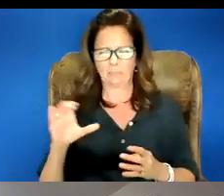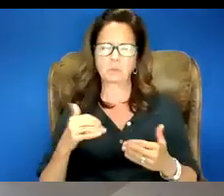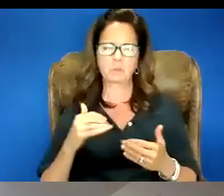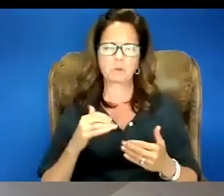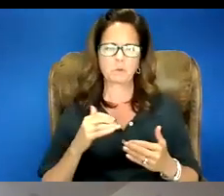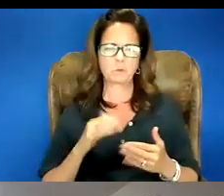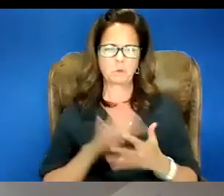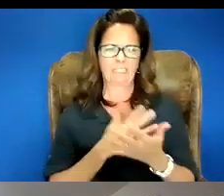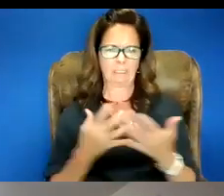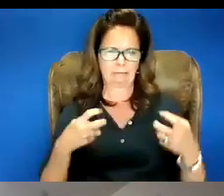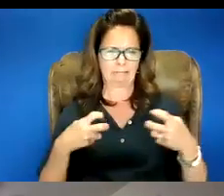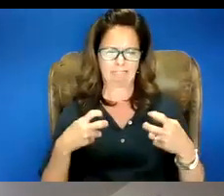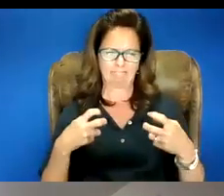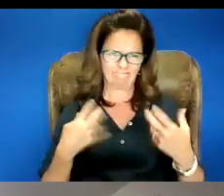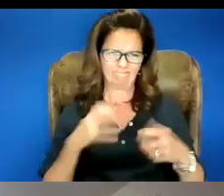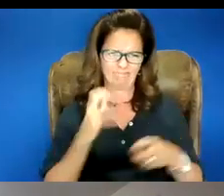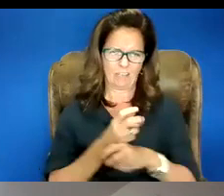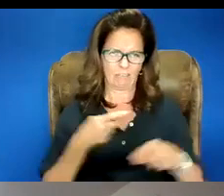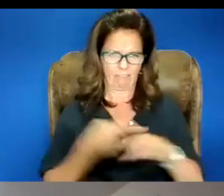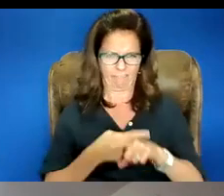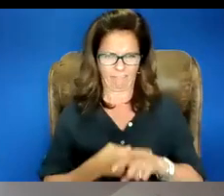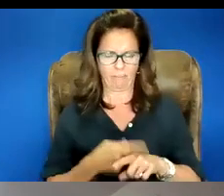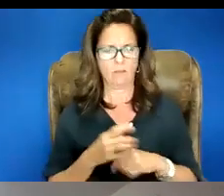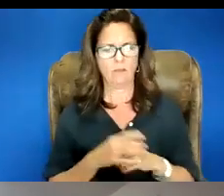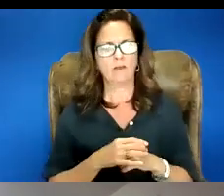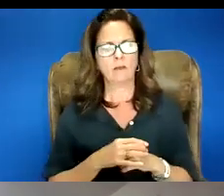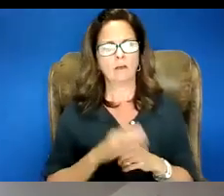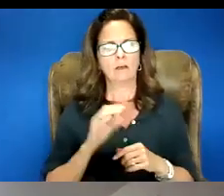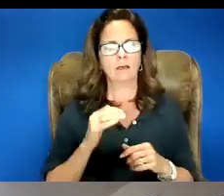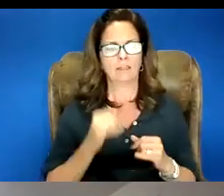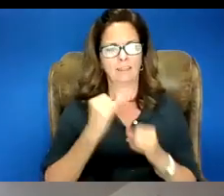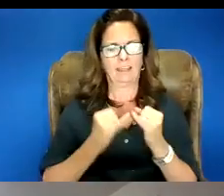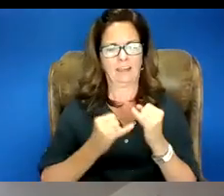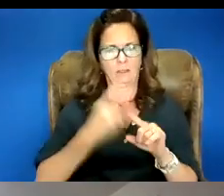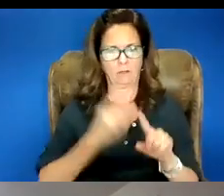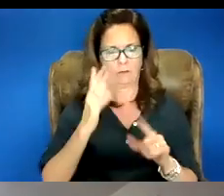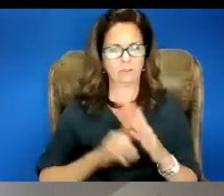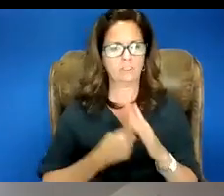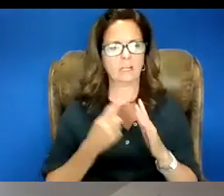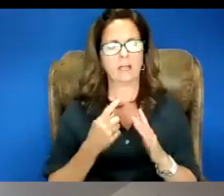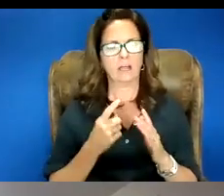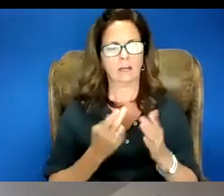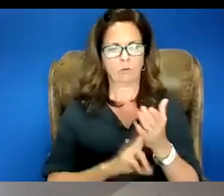4 months, we're going to enroll a new group of employees in the program.